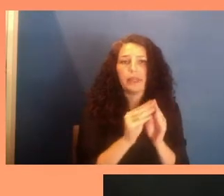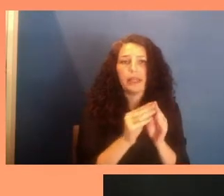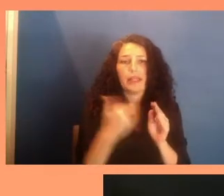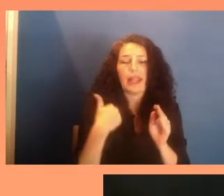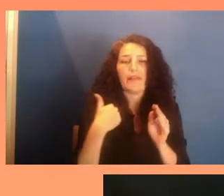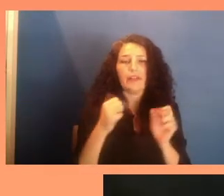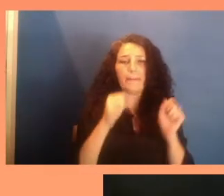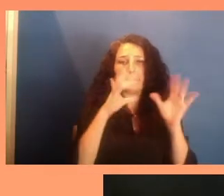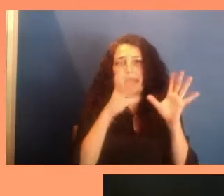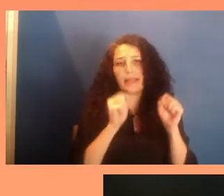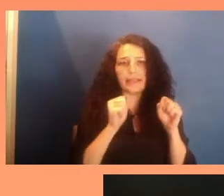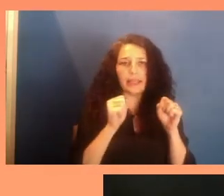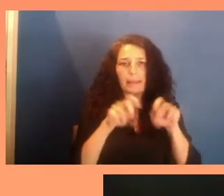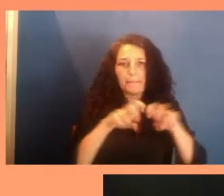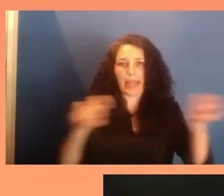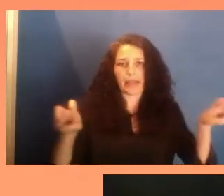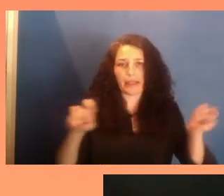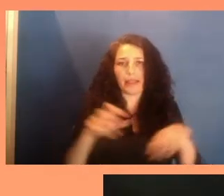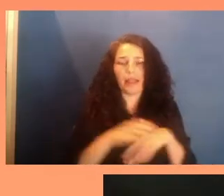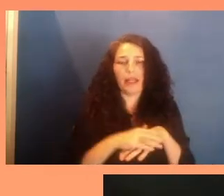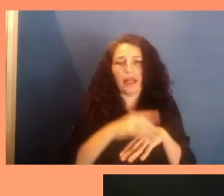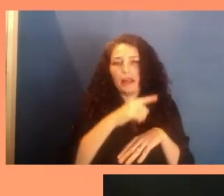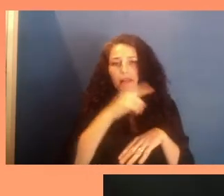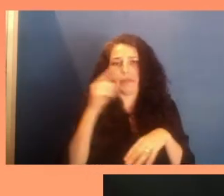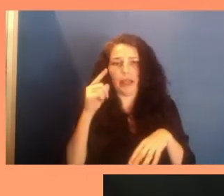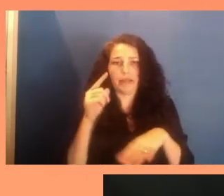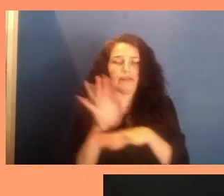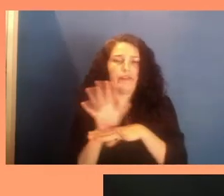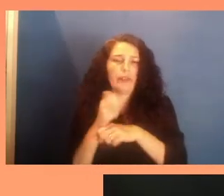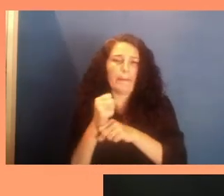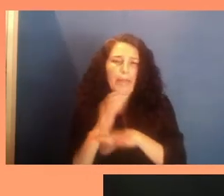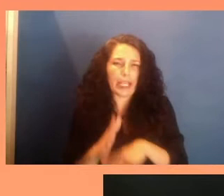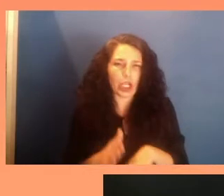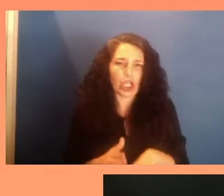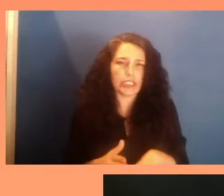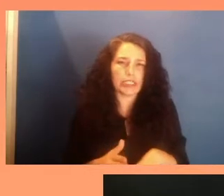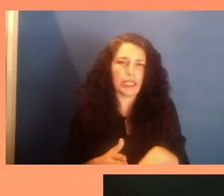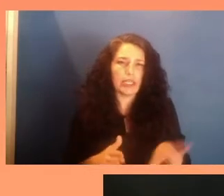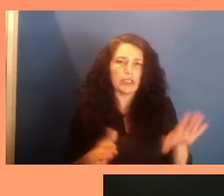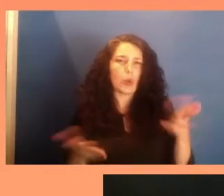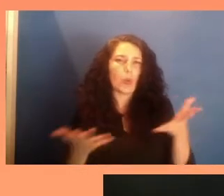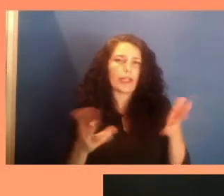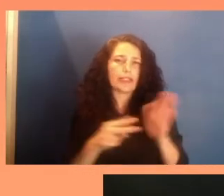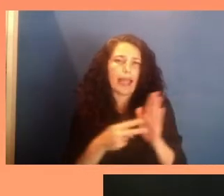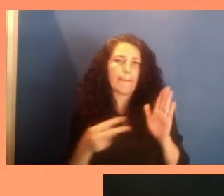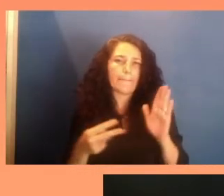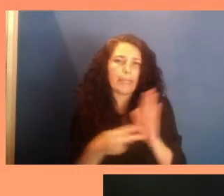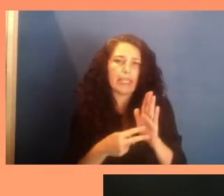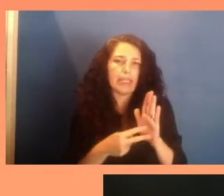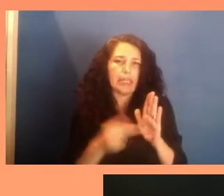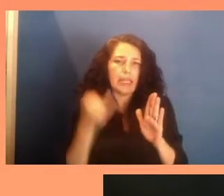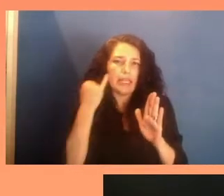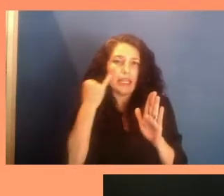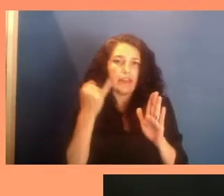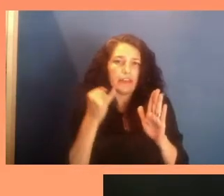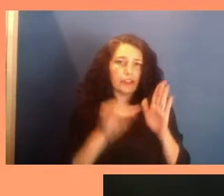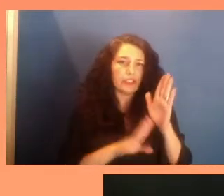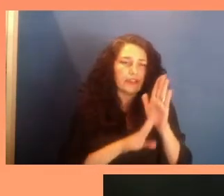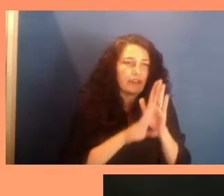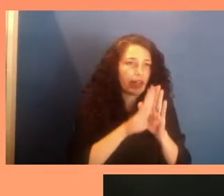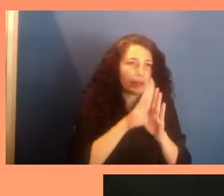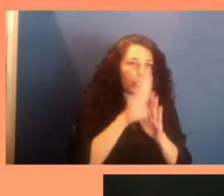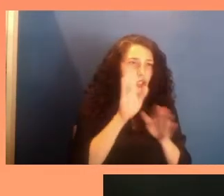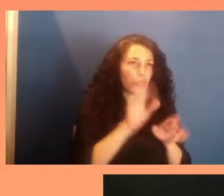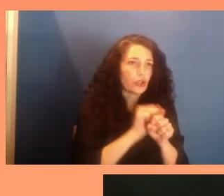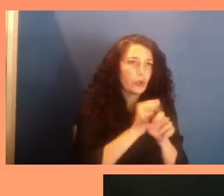film if it doesn't feel right. And what does that mean as a filmmaker who's building a career to walk away from an opportunity because you're not the right person to make the